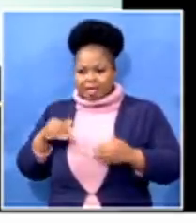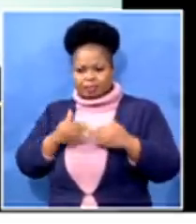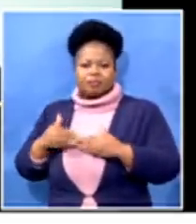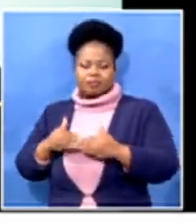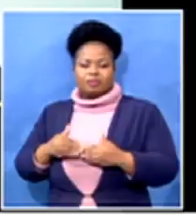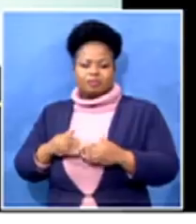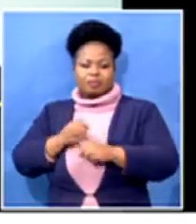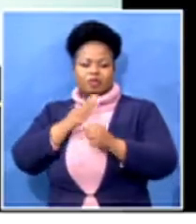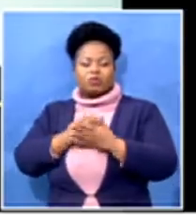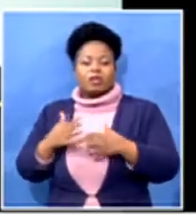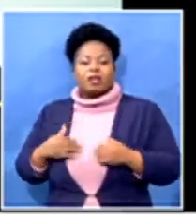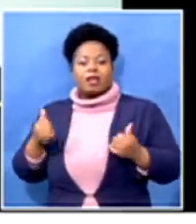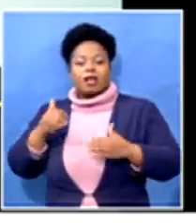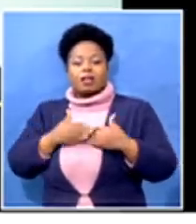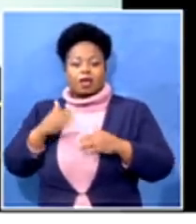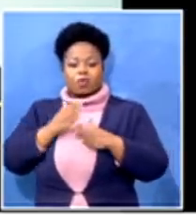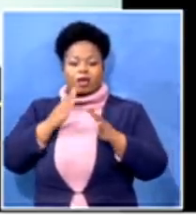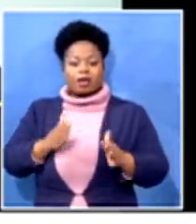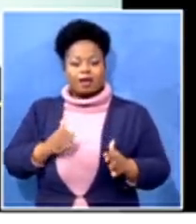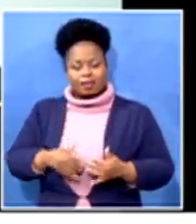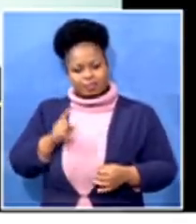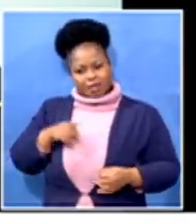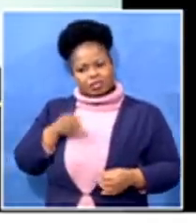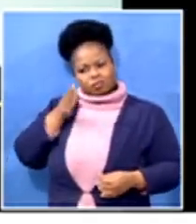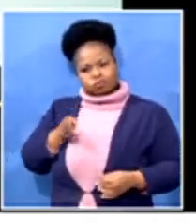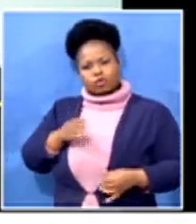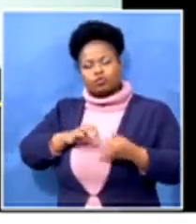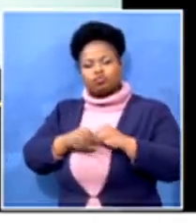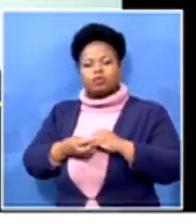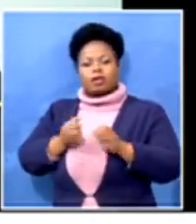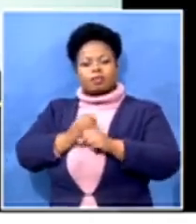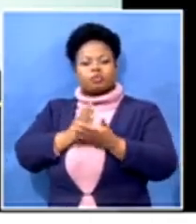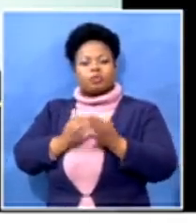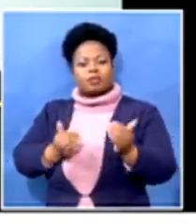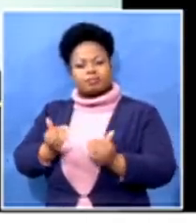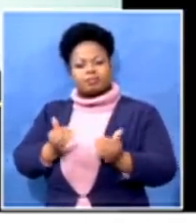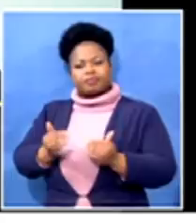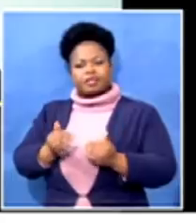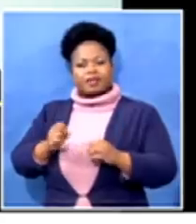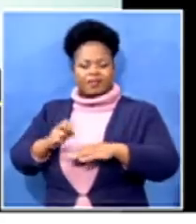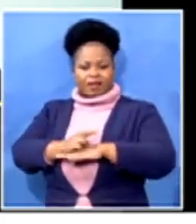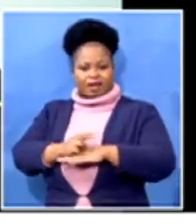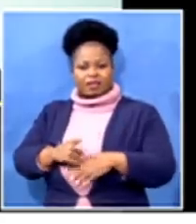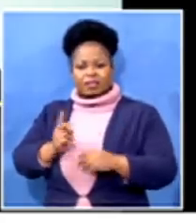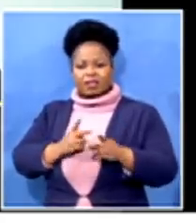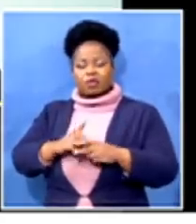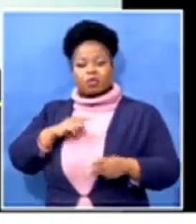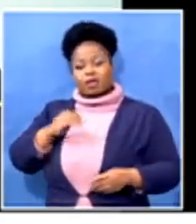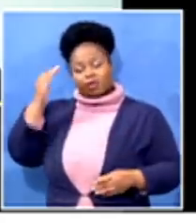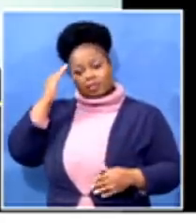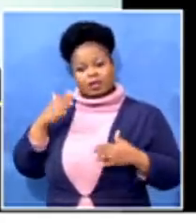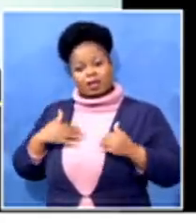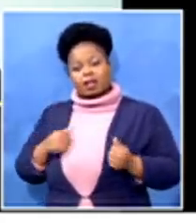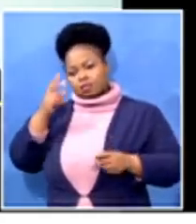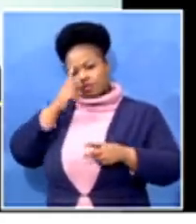healthcare workers in months to come when we really are fighting the virus even further. South Africa doesn't have enough mental health professionals,